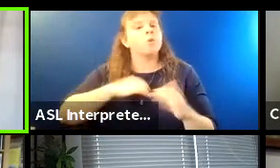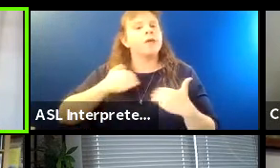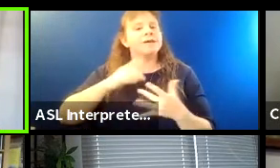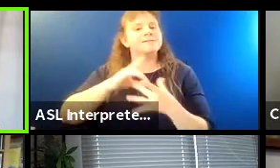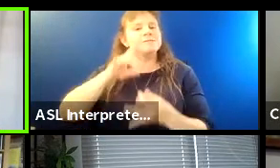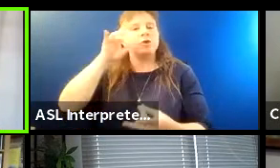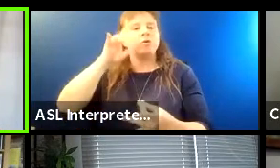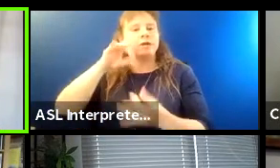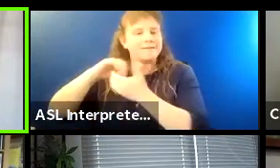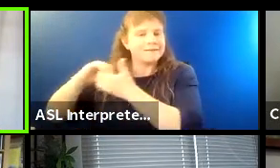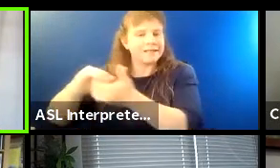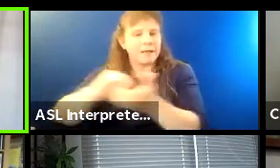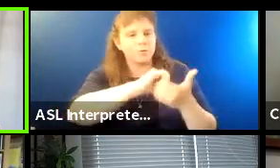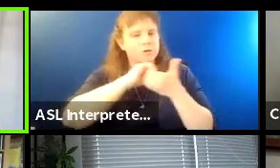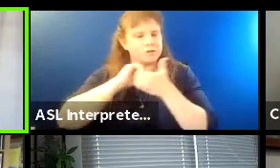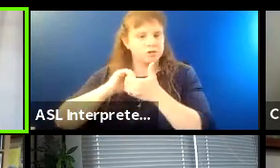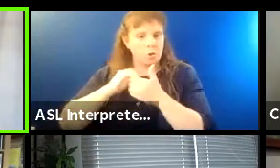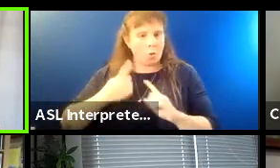recognized intersectionality.